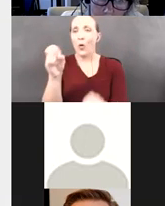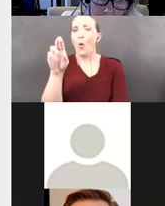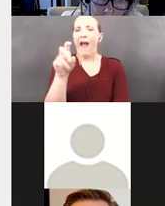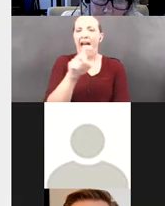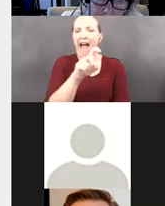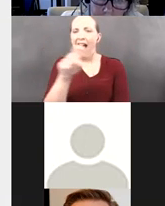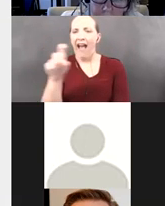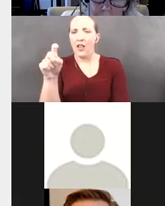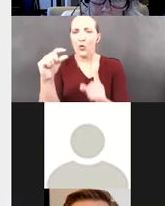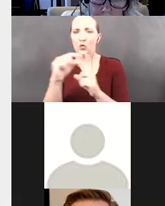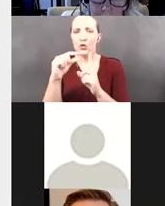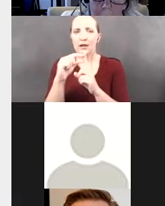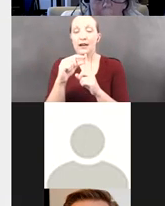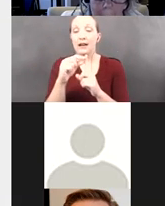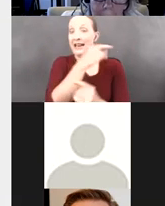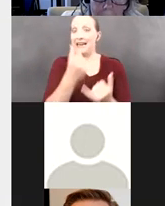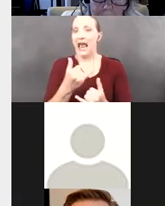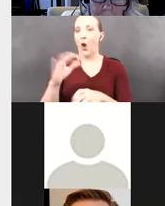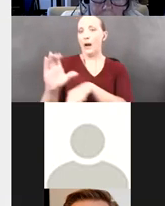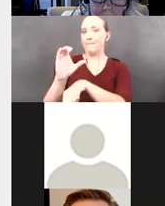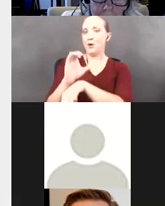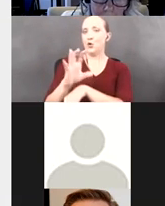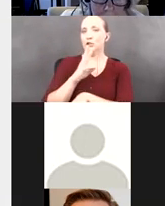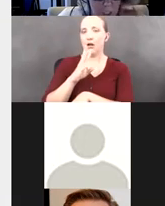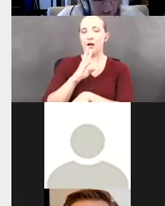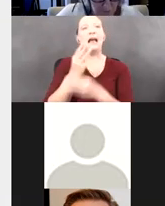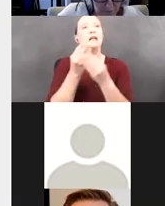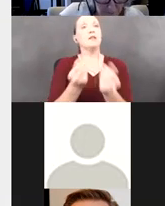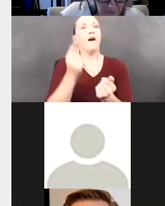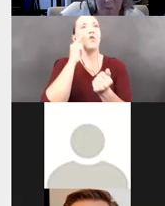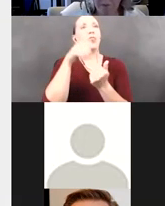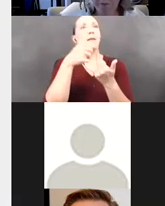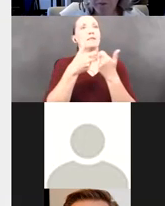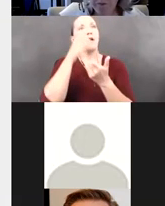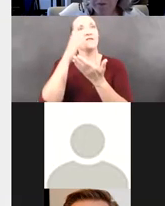o read un aloud. Solve problems 1-4 using the pictures provided for each problem.